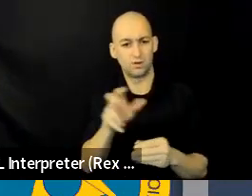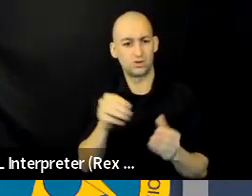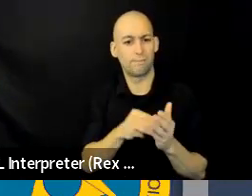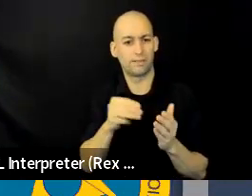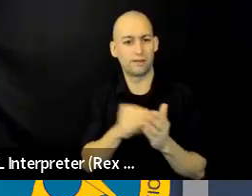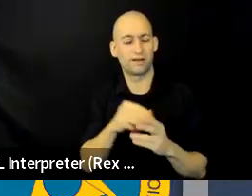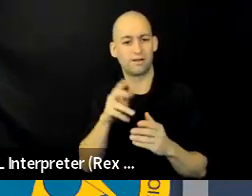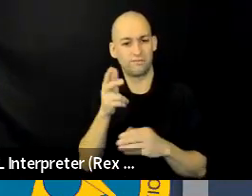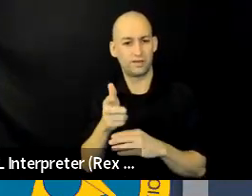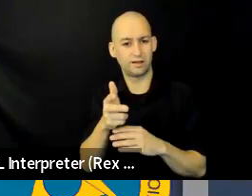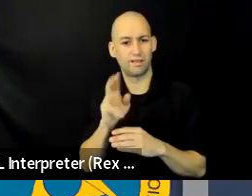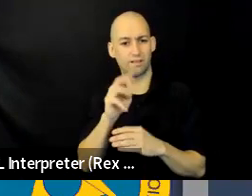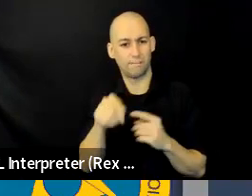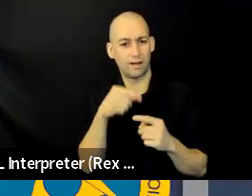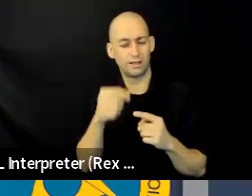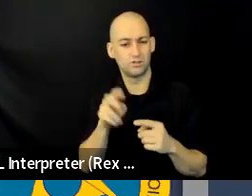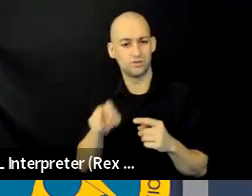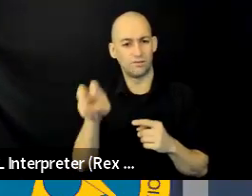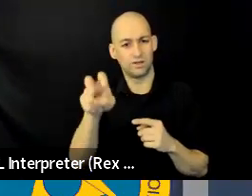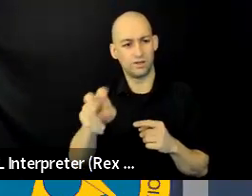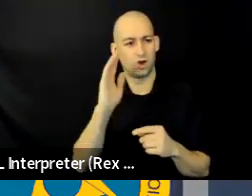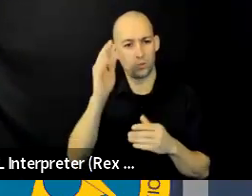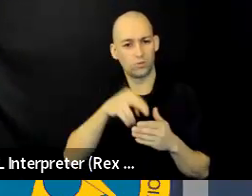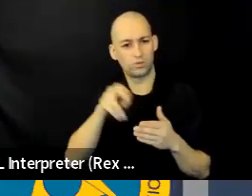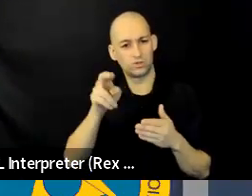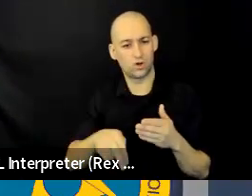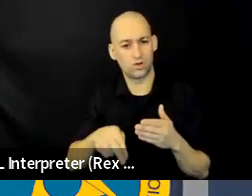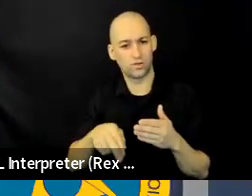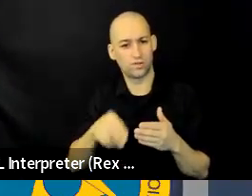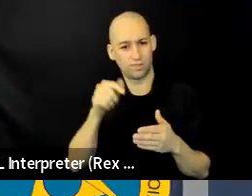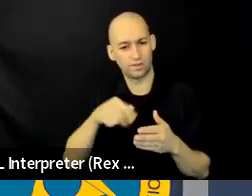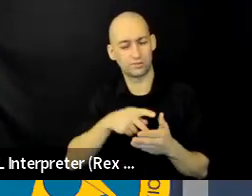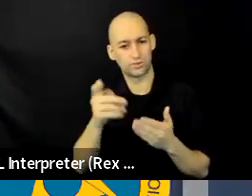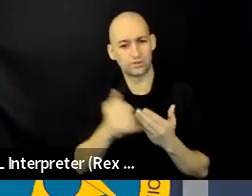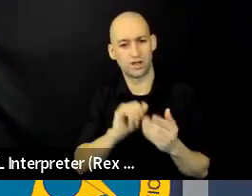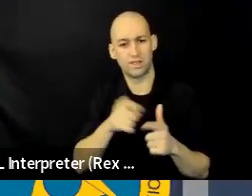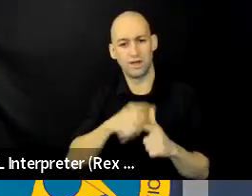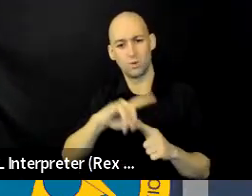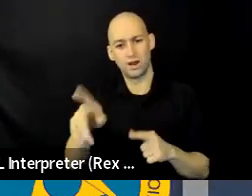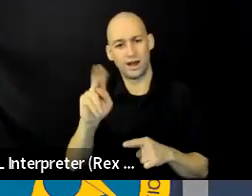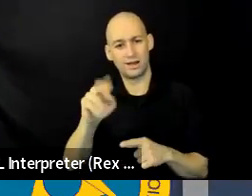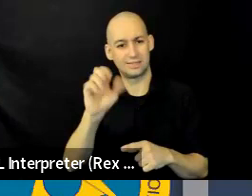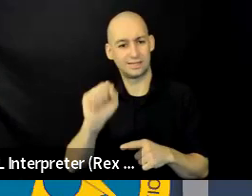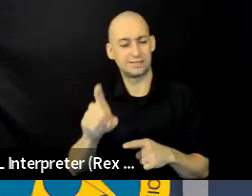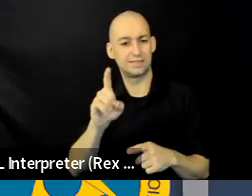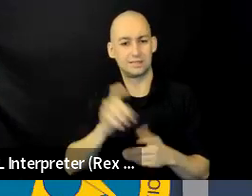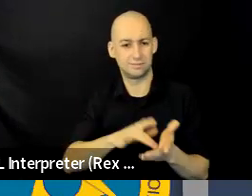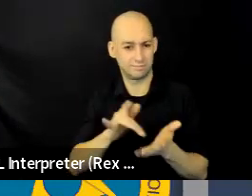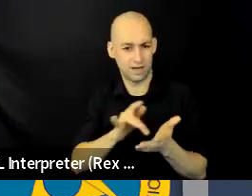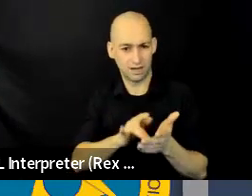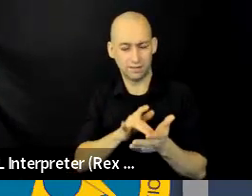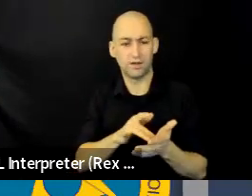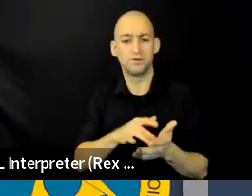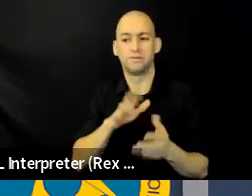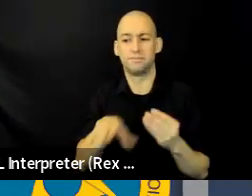vehicle miles traveled annually will result from this project. And then I went to the NCST VMT calculator, and I think I added